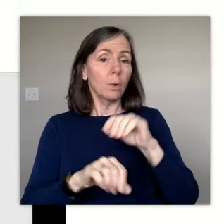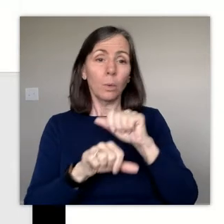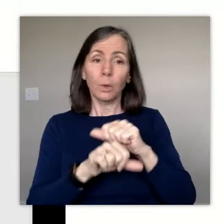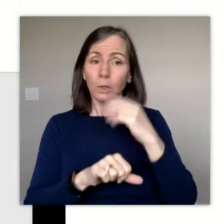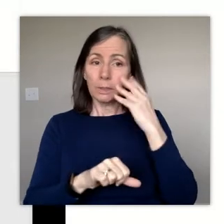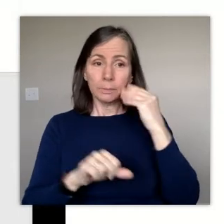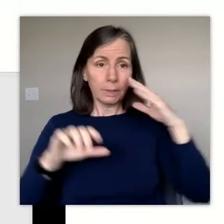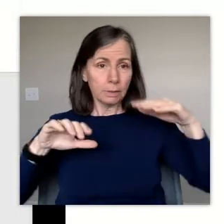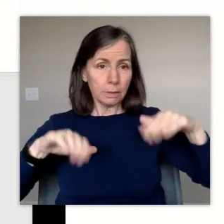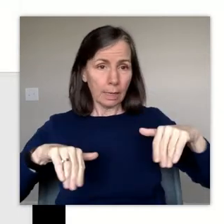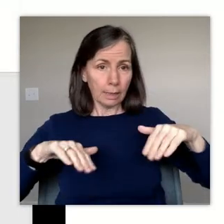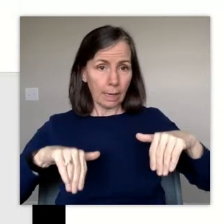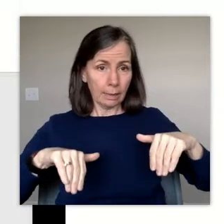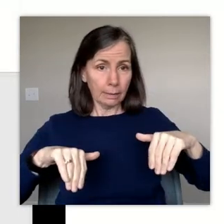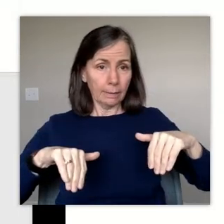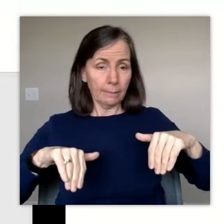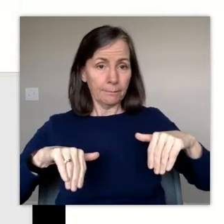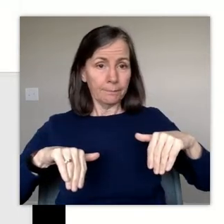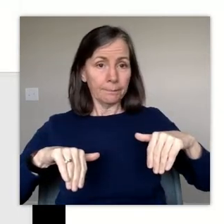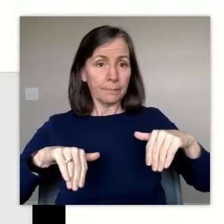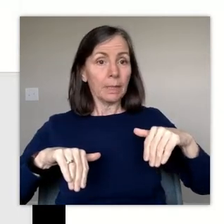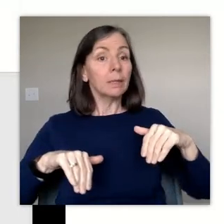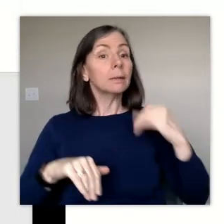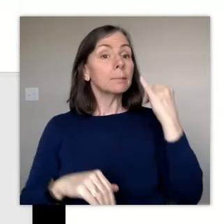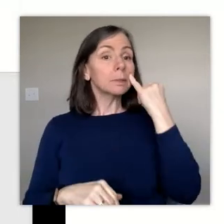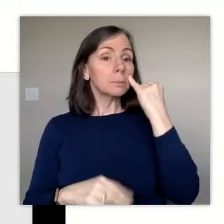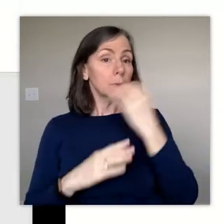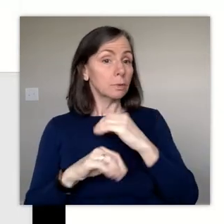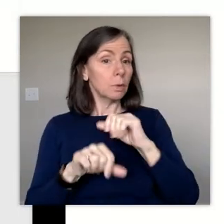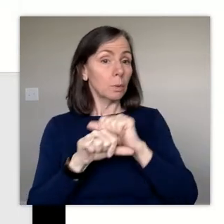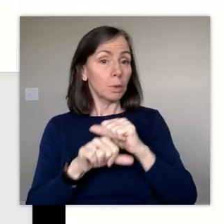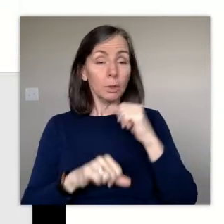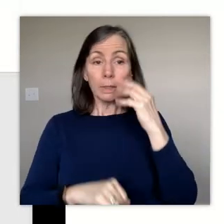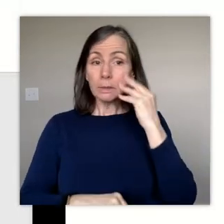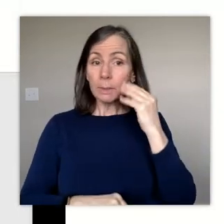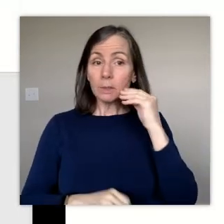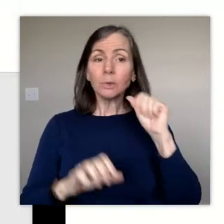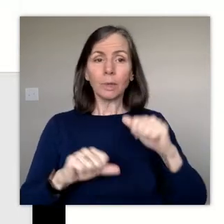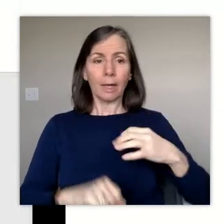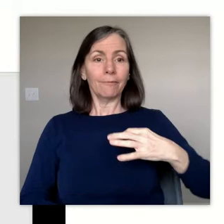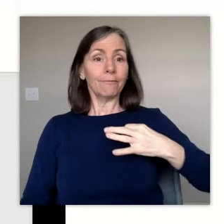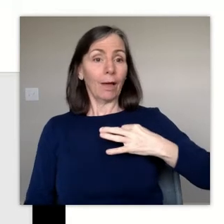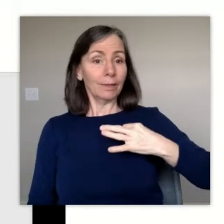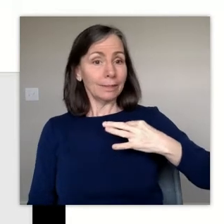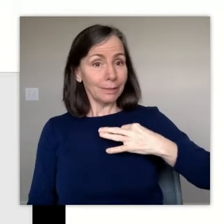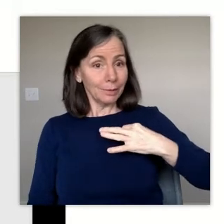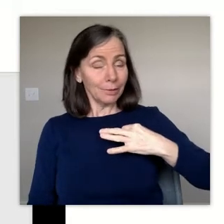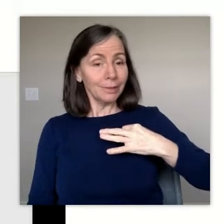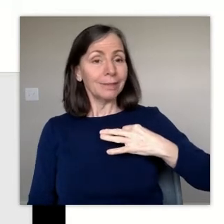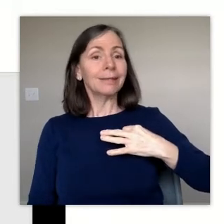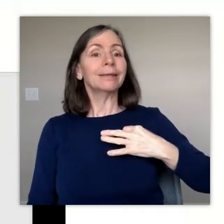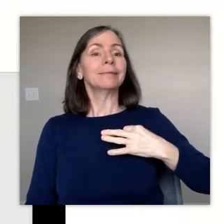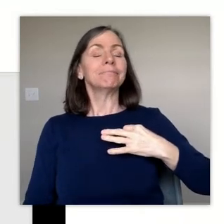work experience, one thing you can do is volunteer, and then that's something you can put on a resume.